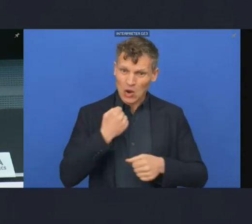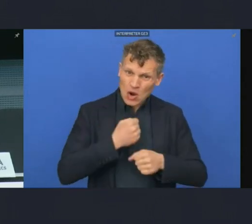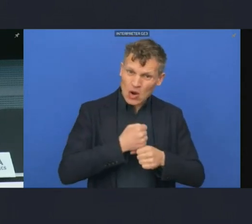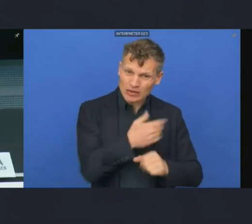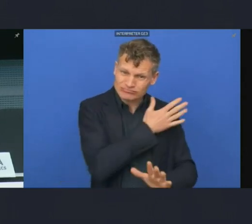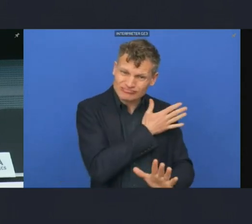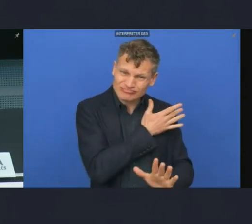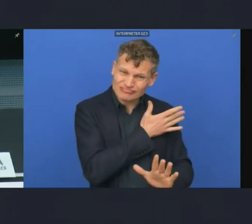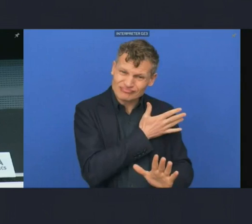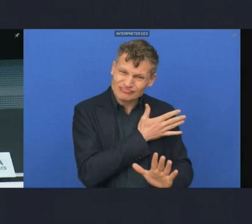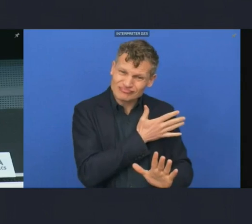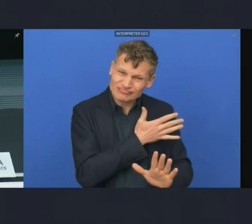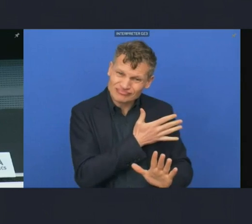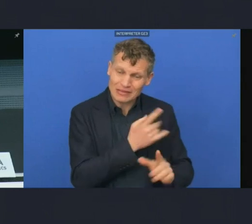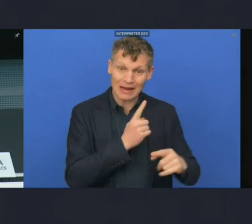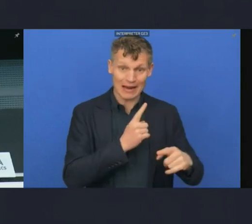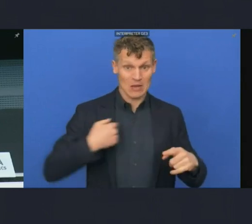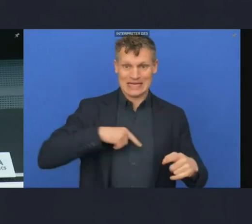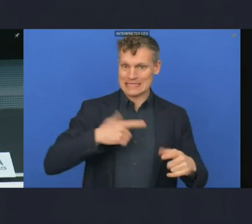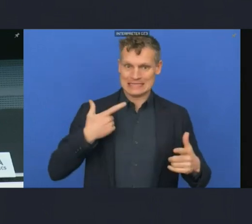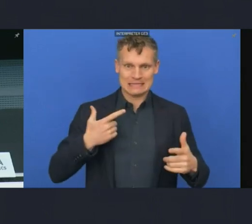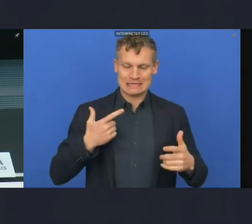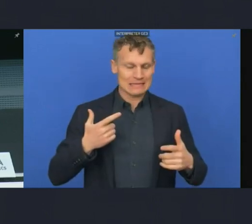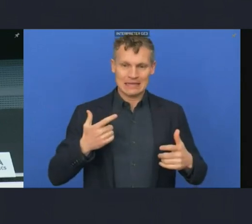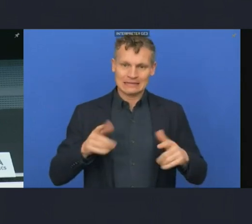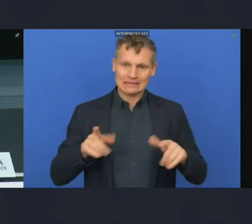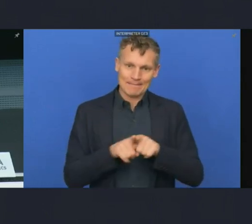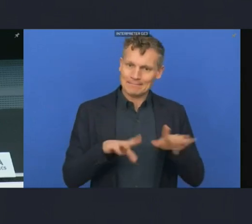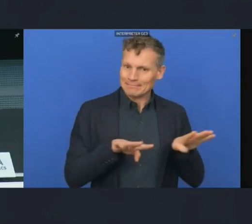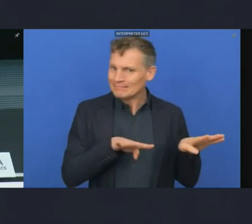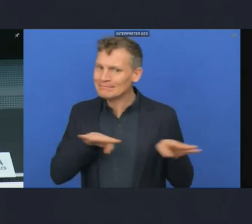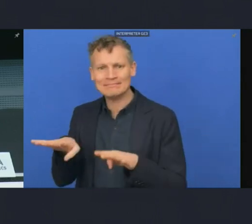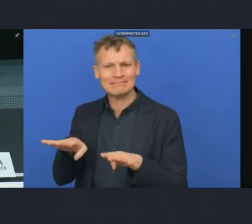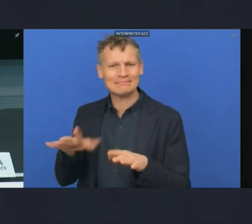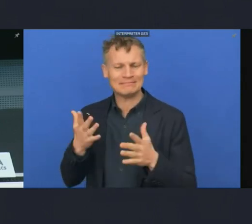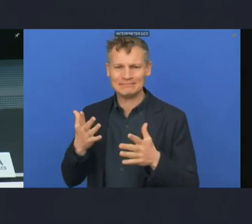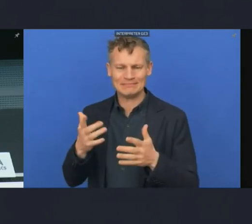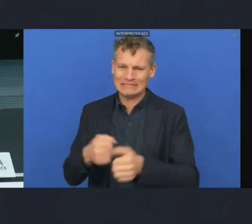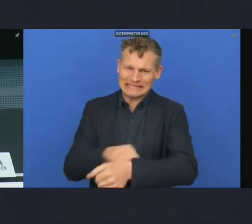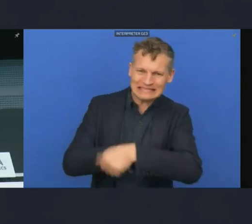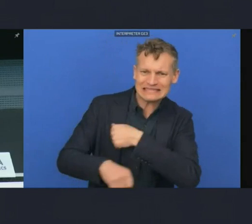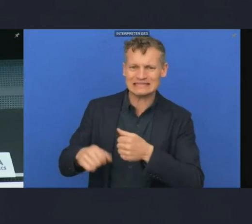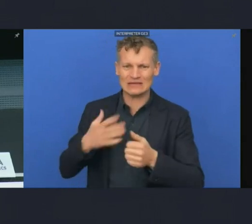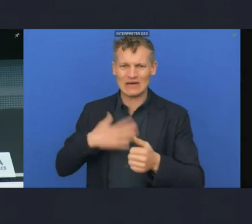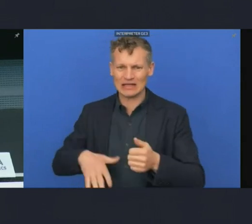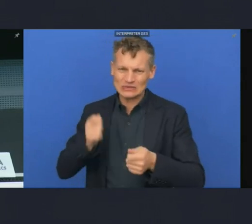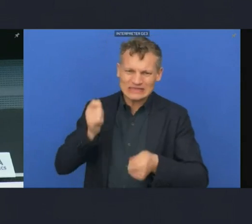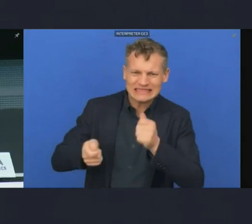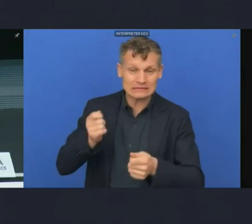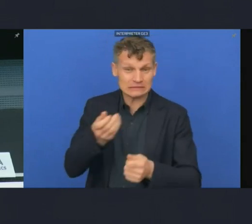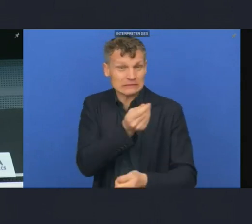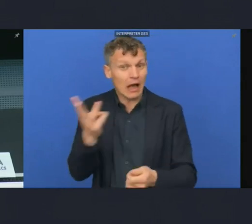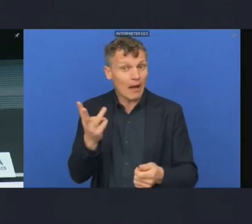find solutions by implementing special activities towards the COVID, by even modifying the events, because we